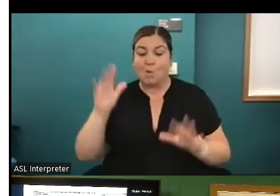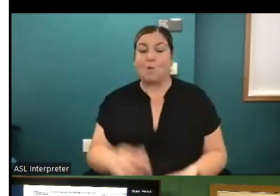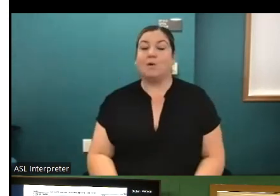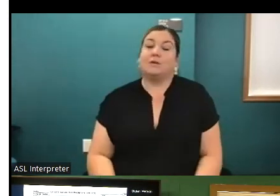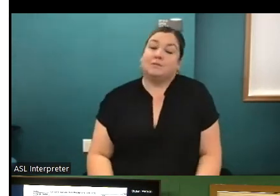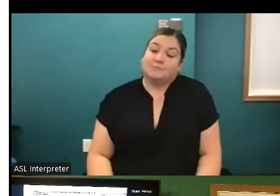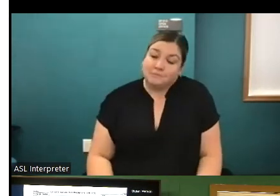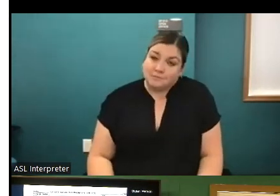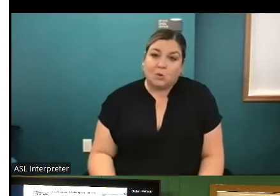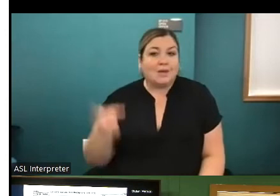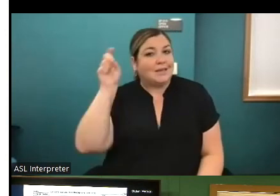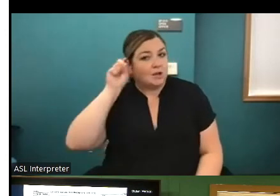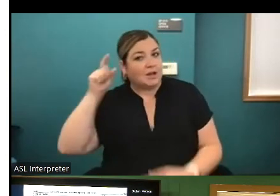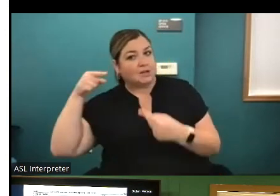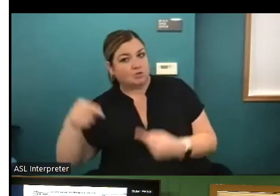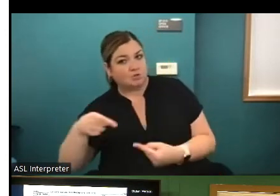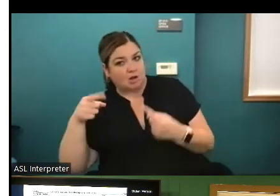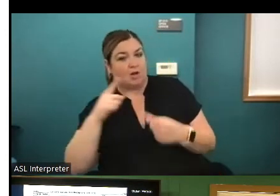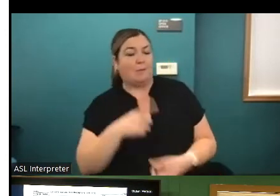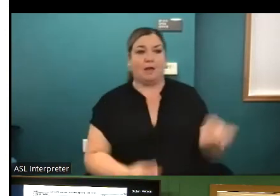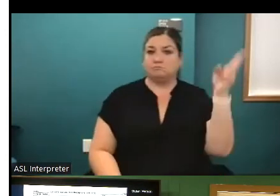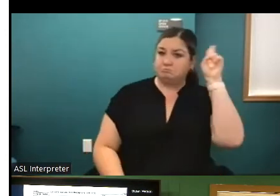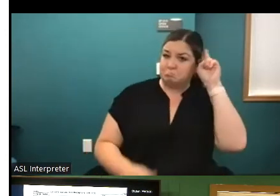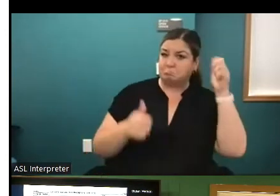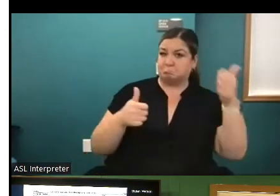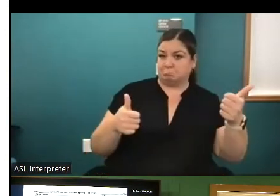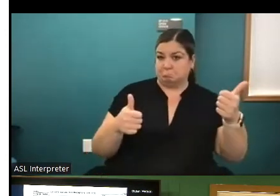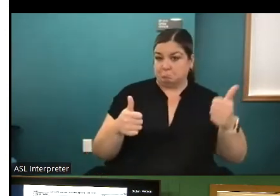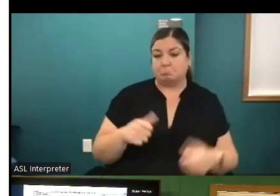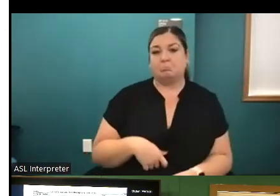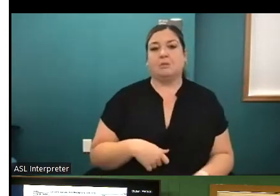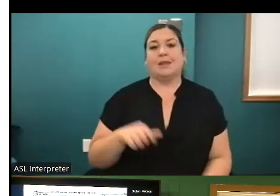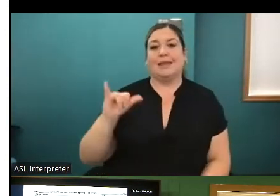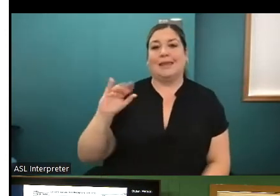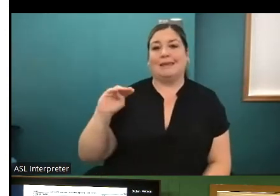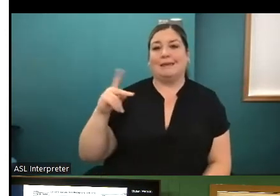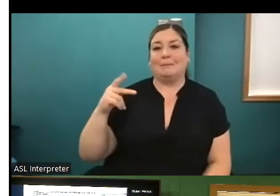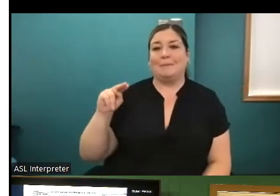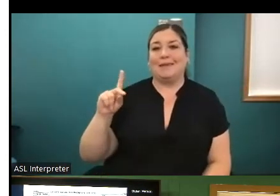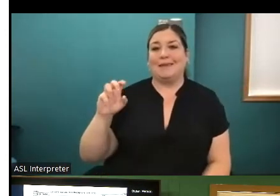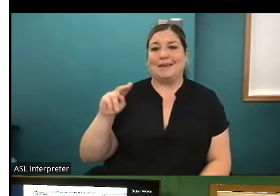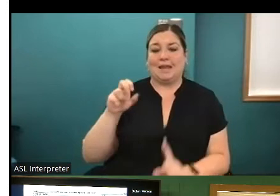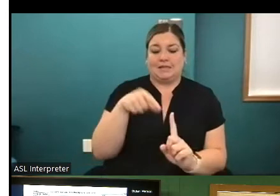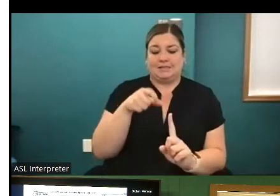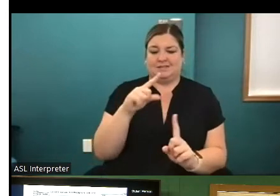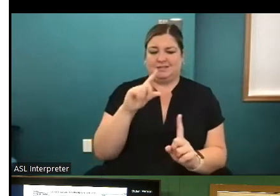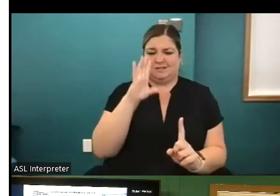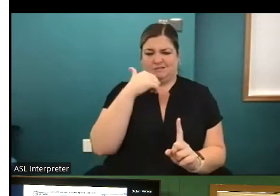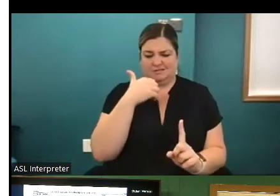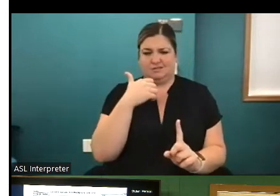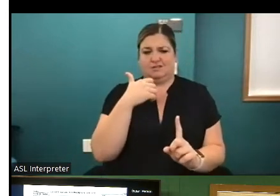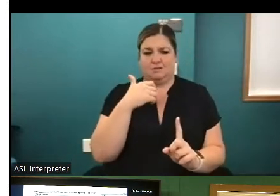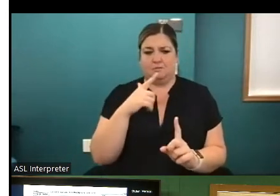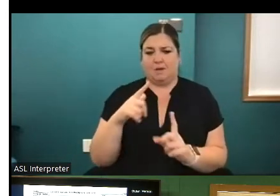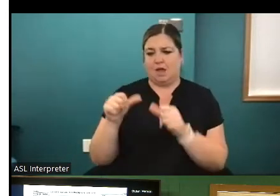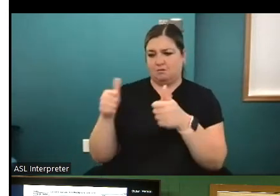So for hearing aids. for impedances, if impedances are really funky and your data logging is good, that might be a device failure,